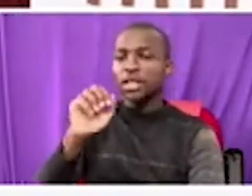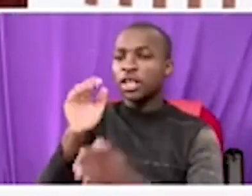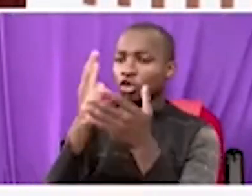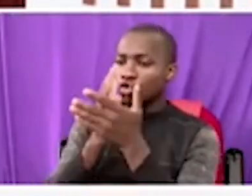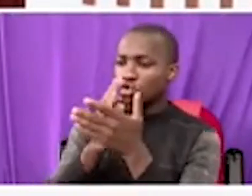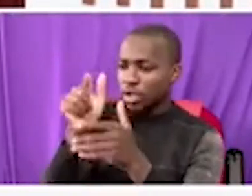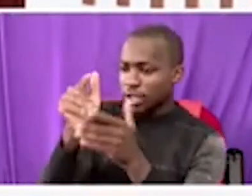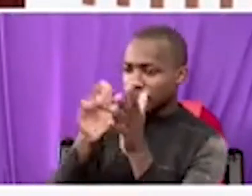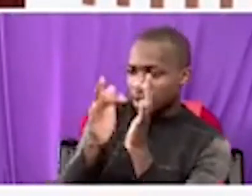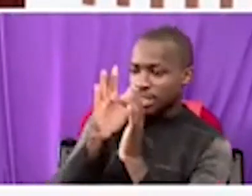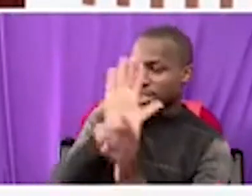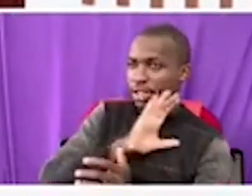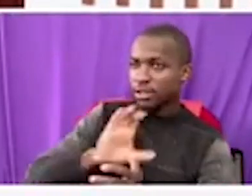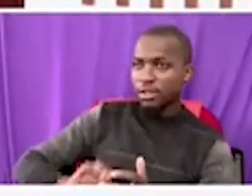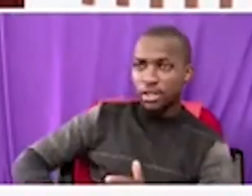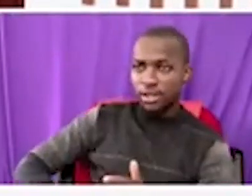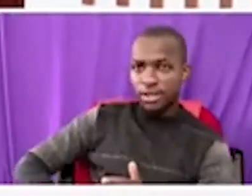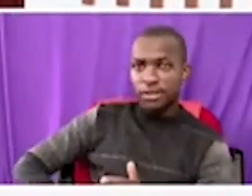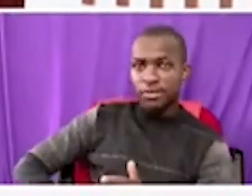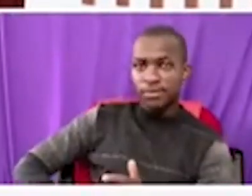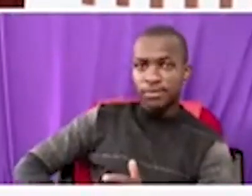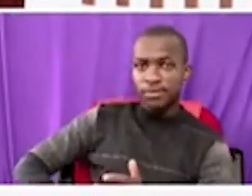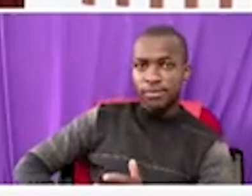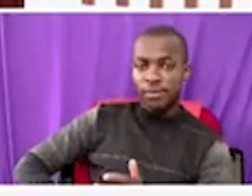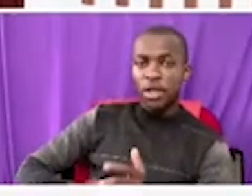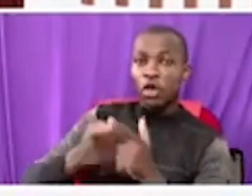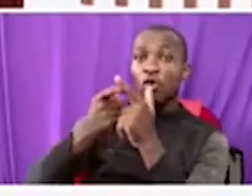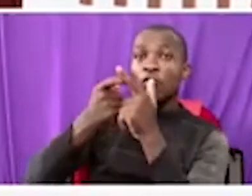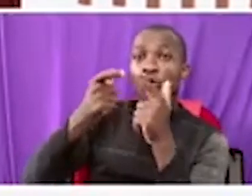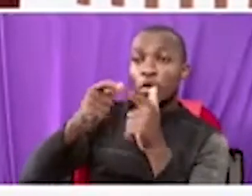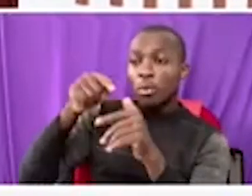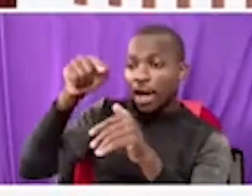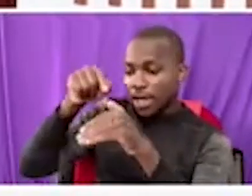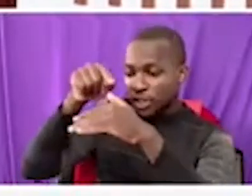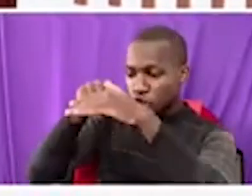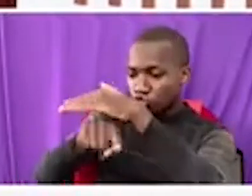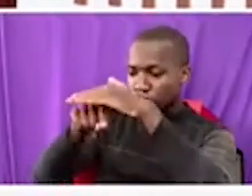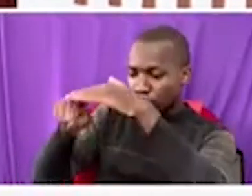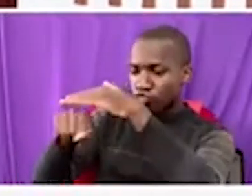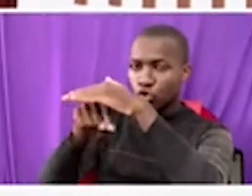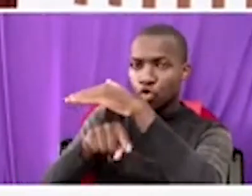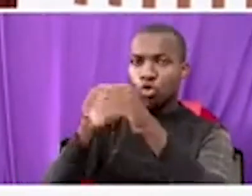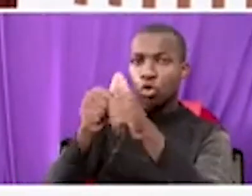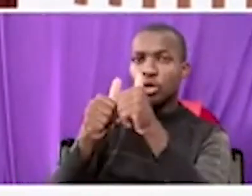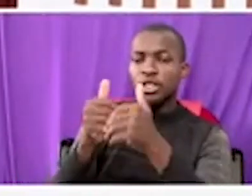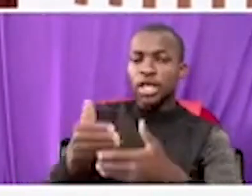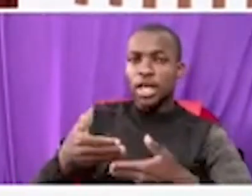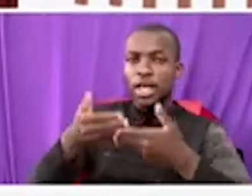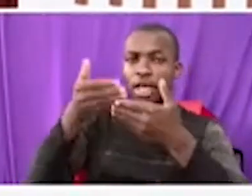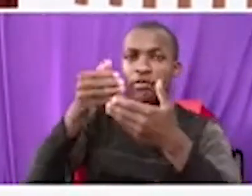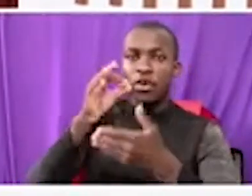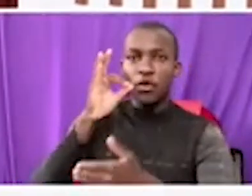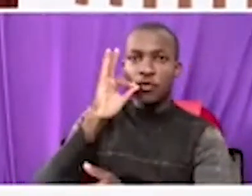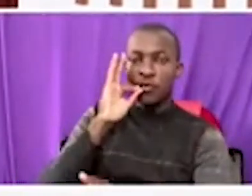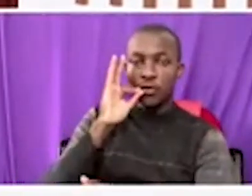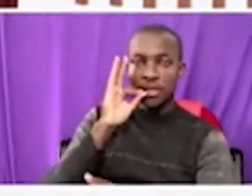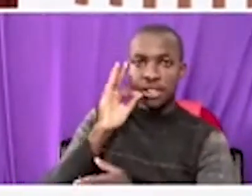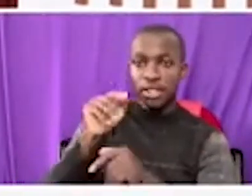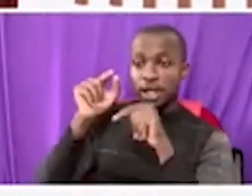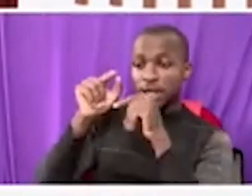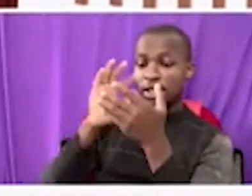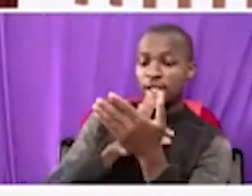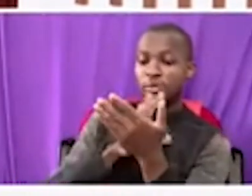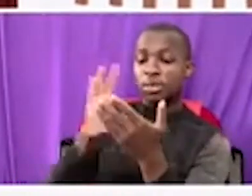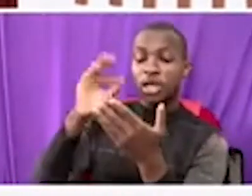come up from the stump of Jesse. From his roots, a branch will bear fruit. And listen to this, the Spirit of